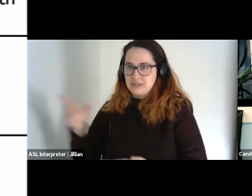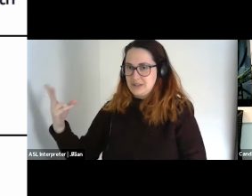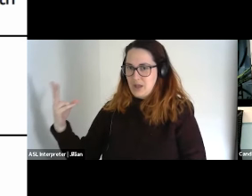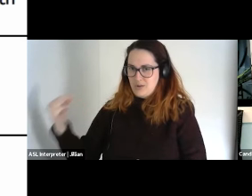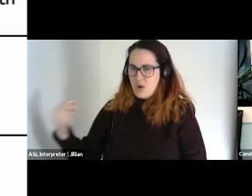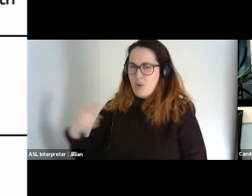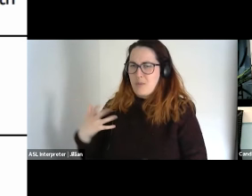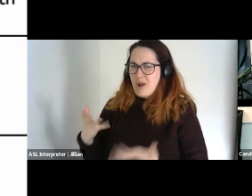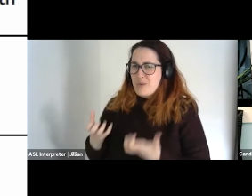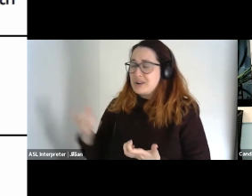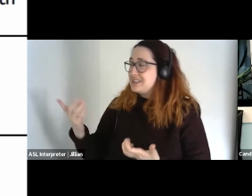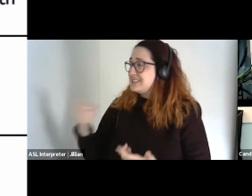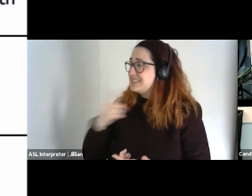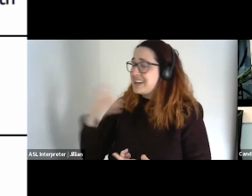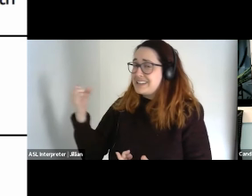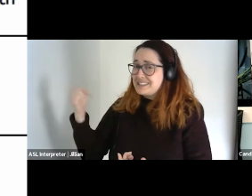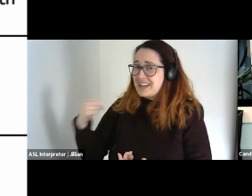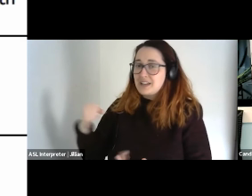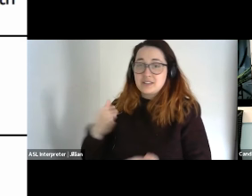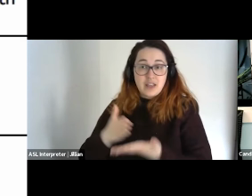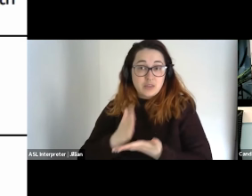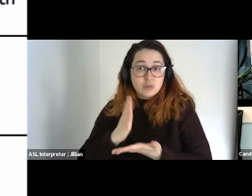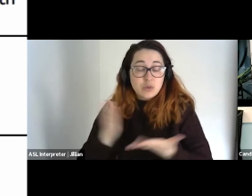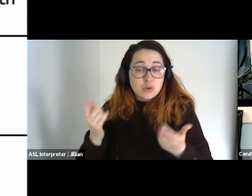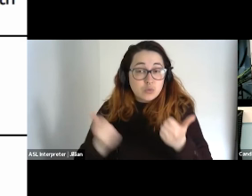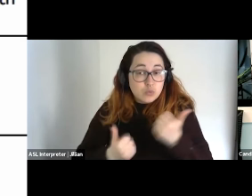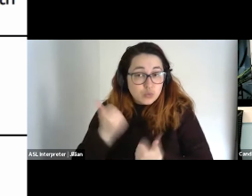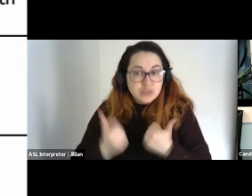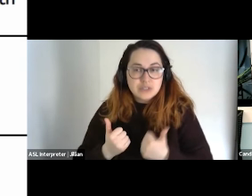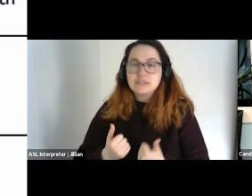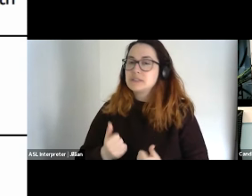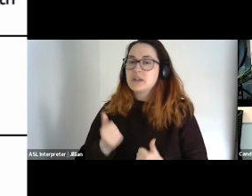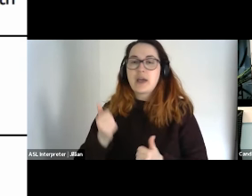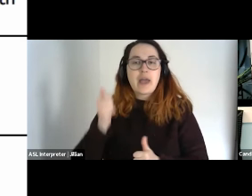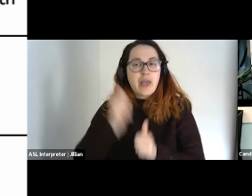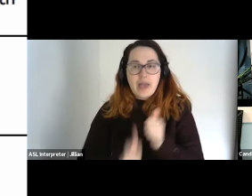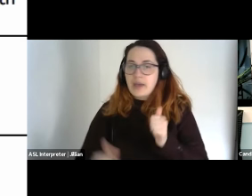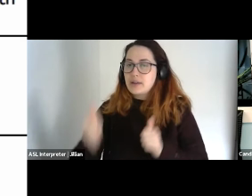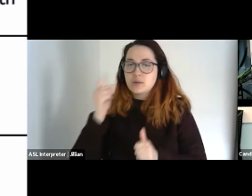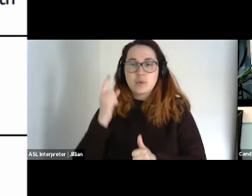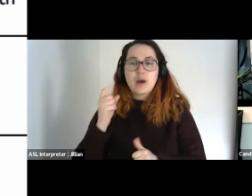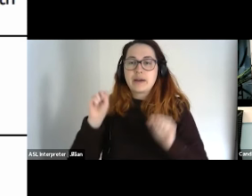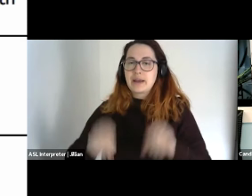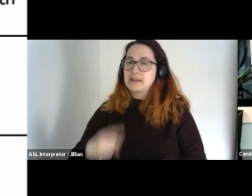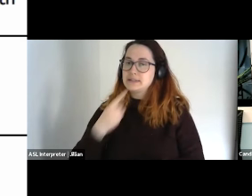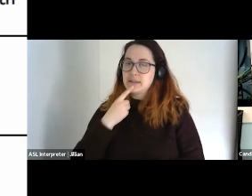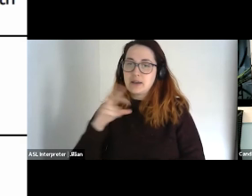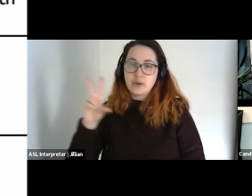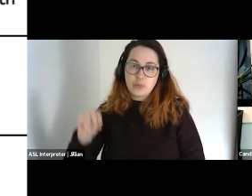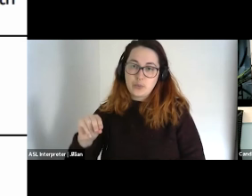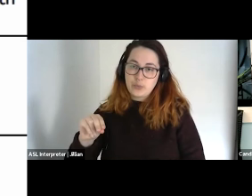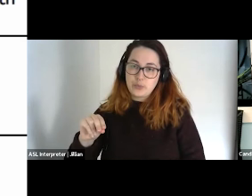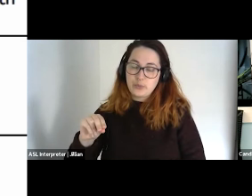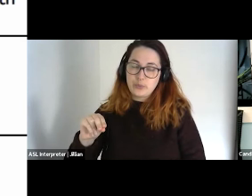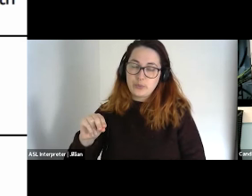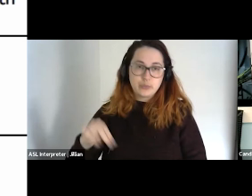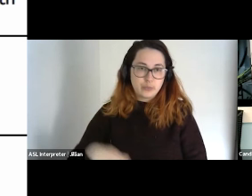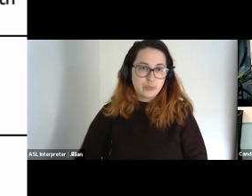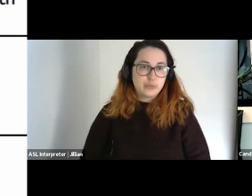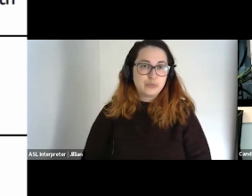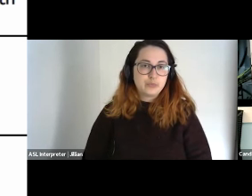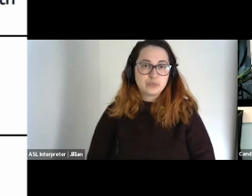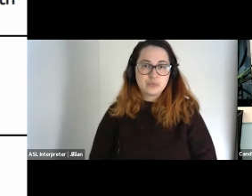has the right to say no. Okay, so the idea around this, and I'm going to highlight it, is that you look at, I'm going to highlight in the same color that I